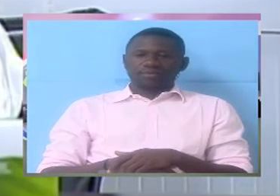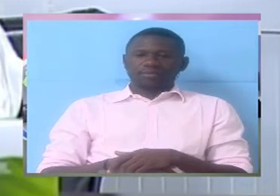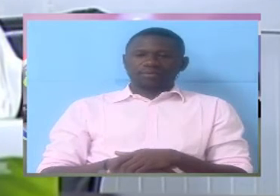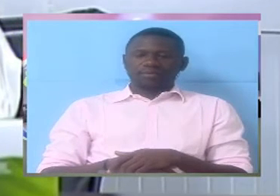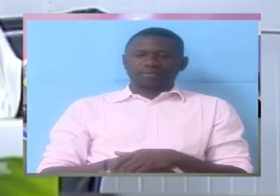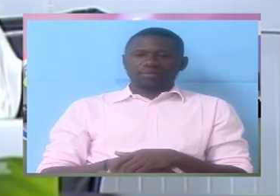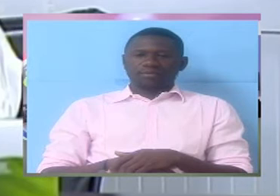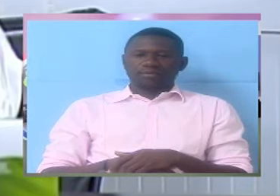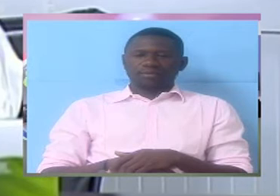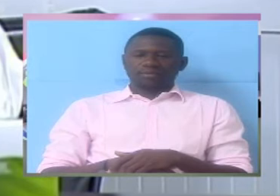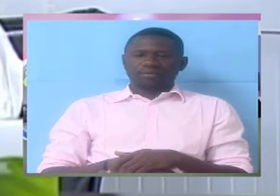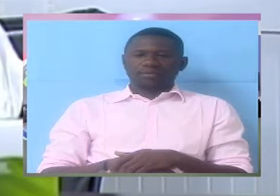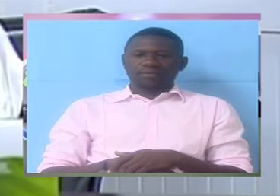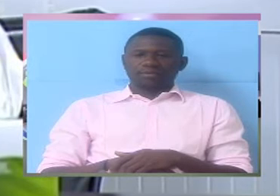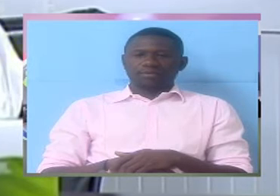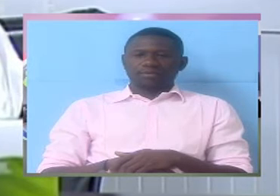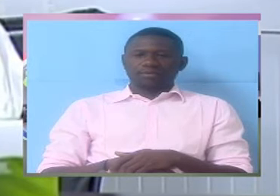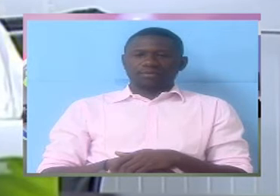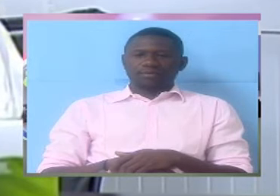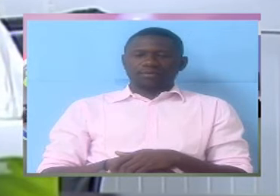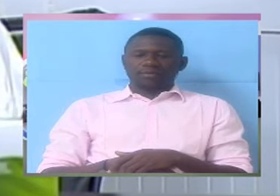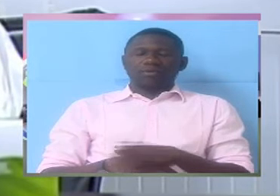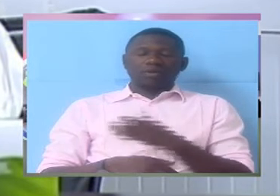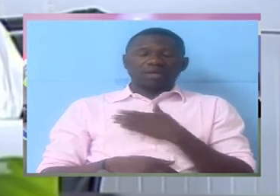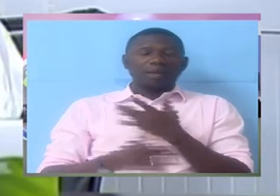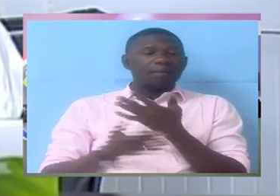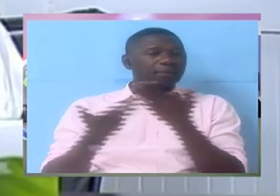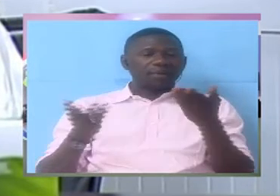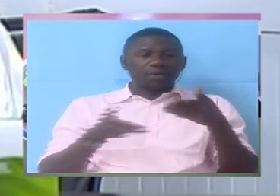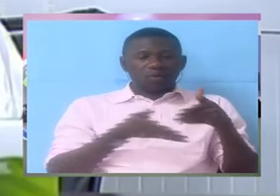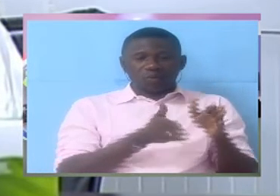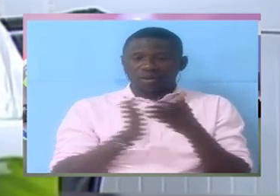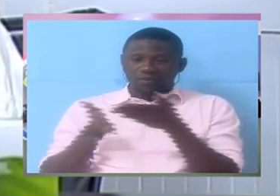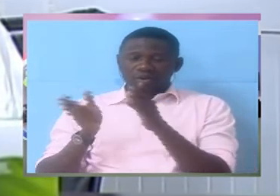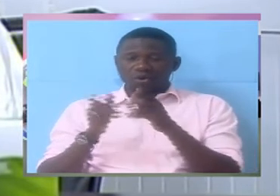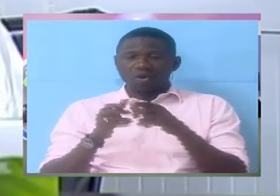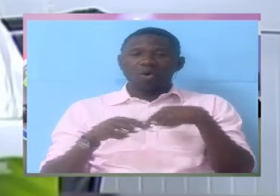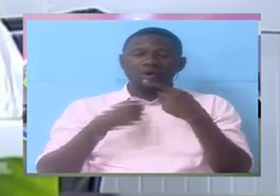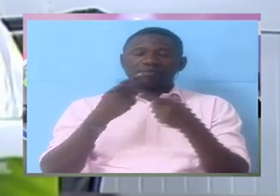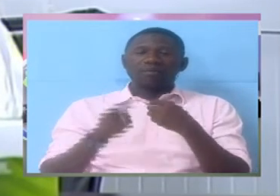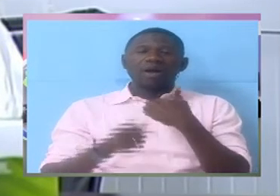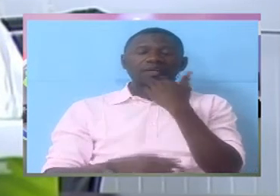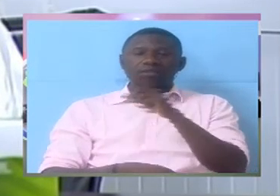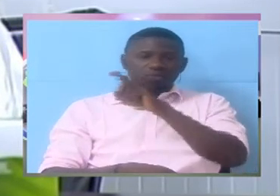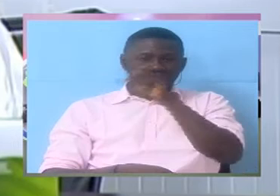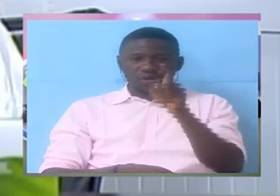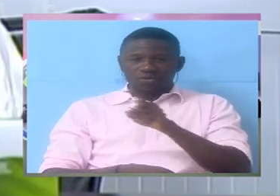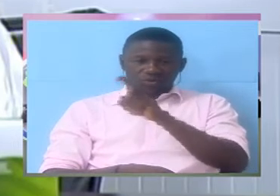there are many forms of interrogation. You see,